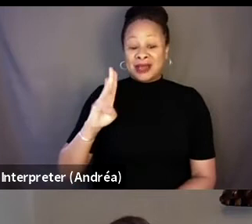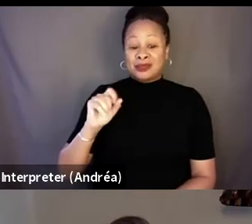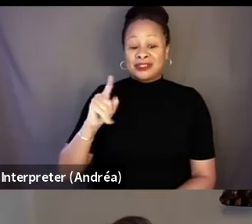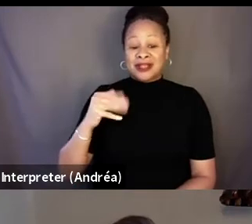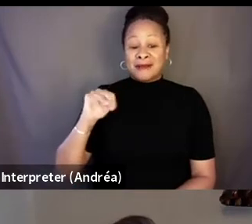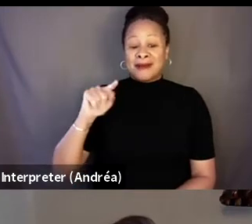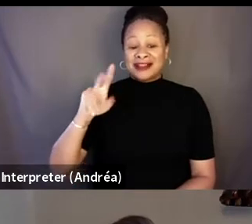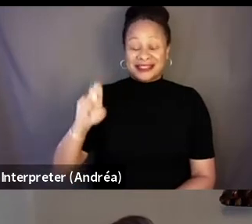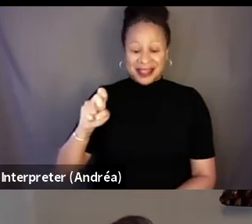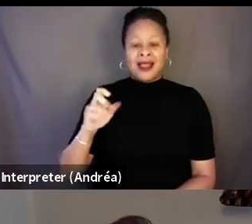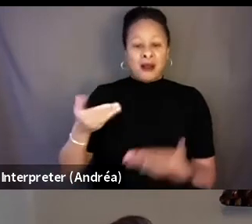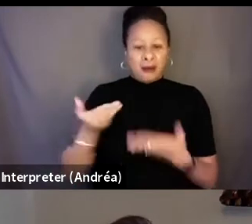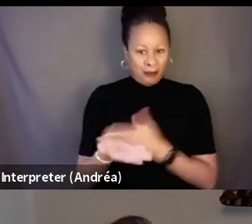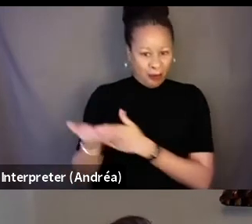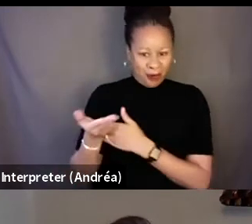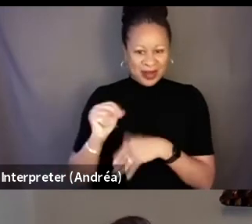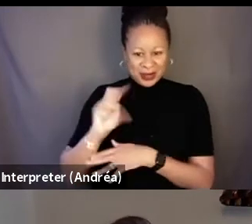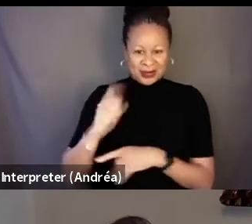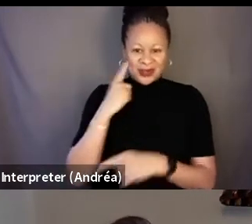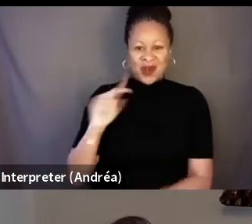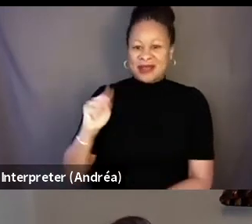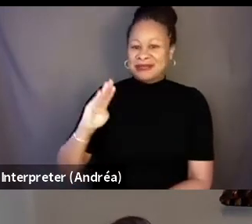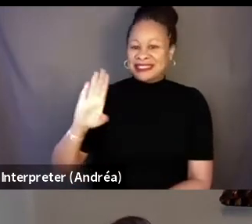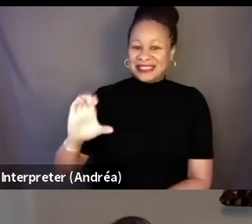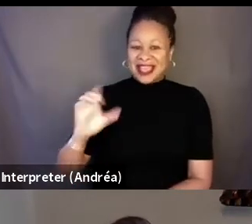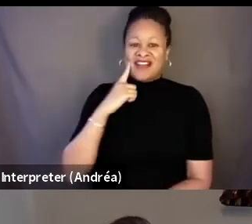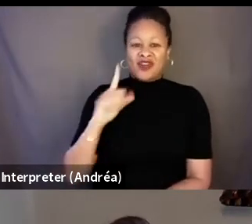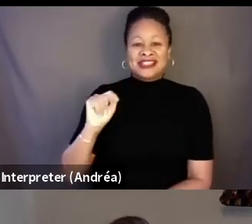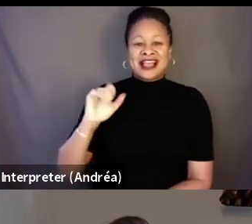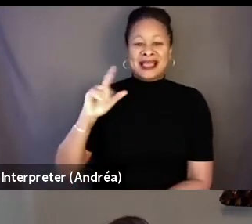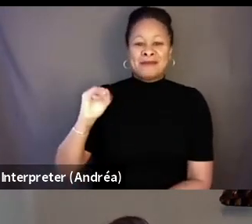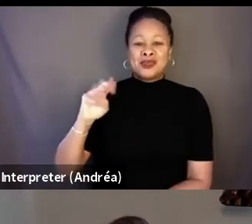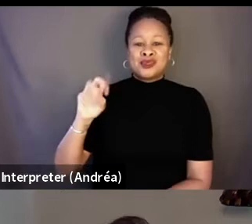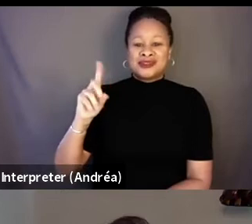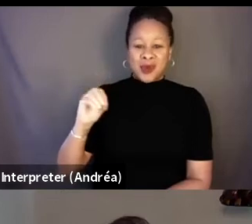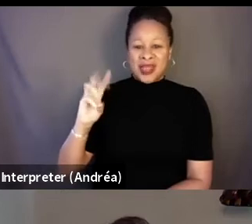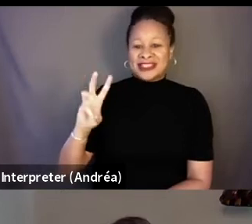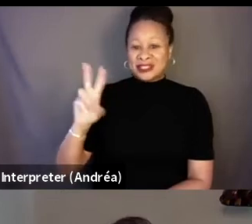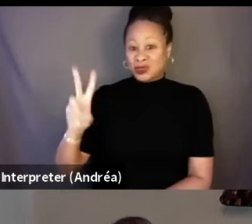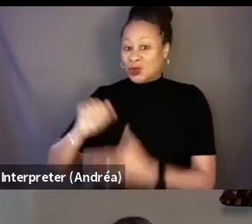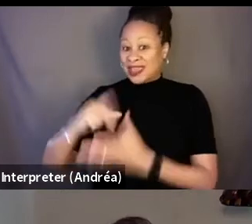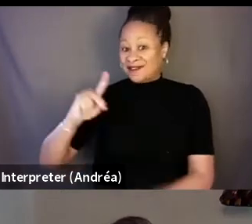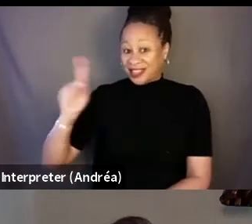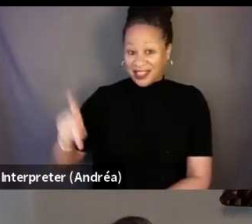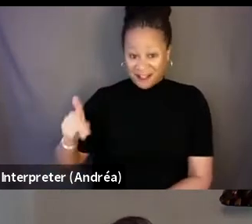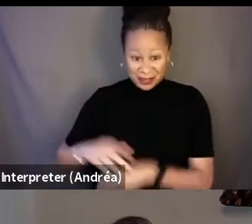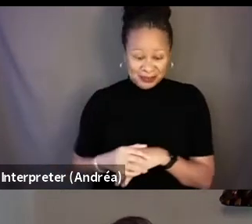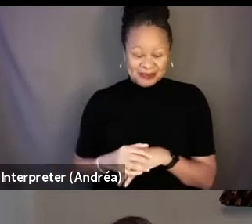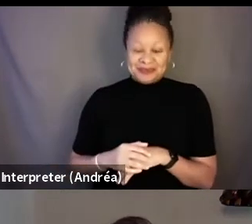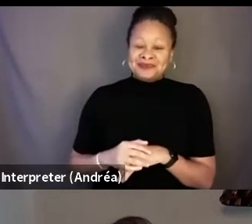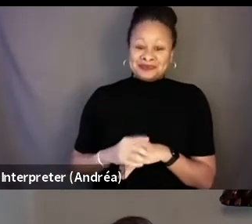NBC 10 and breaking news anchor for Telemundo 62 in Philadelphia. Lucy is